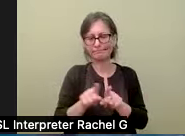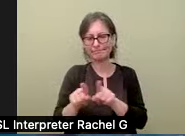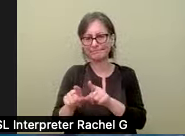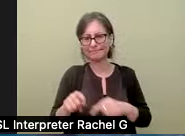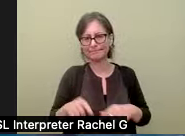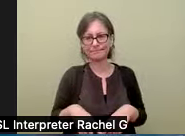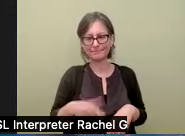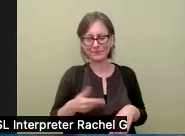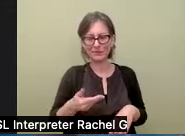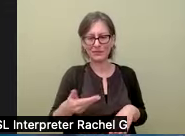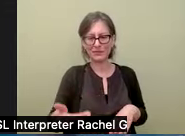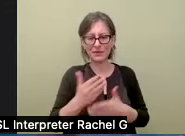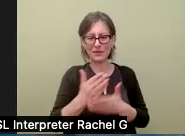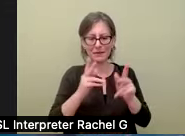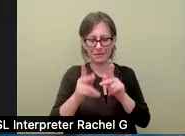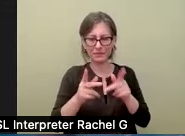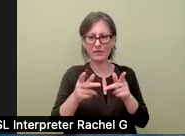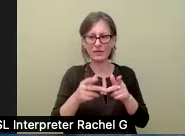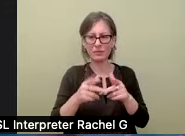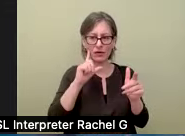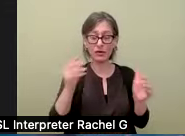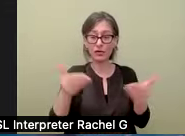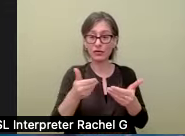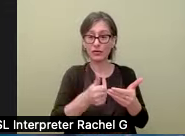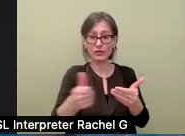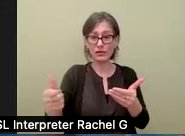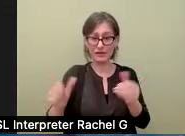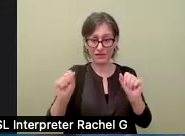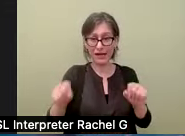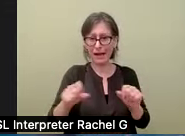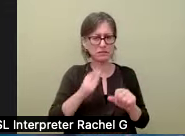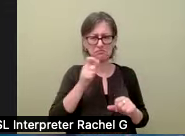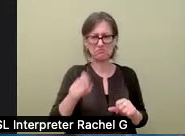You're welcome, as some people are doing, to introduce yourself, but you do not need to.